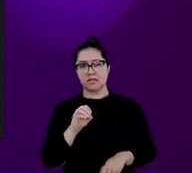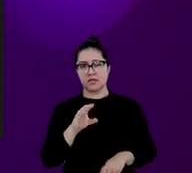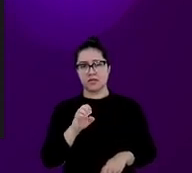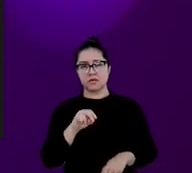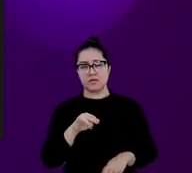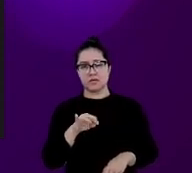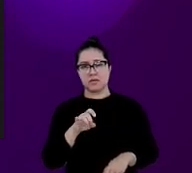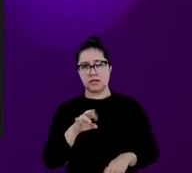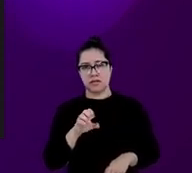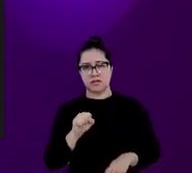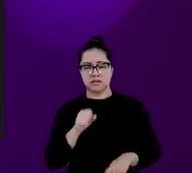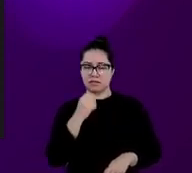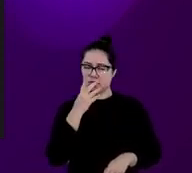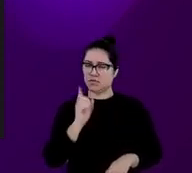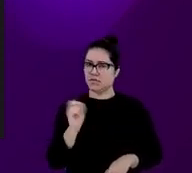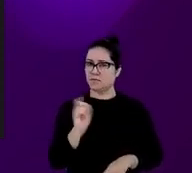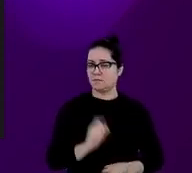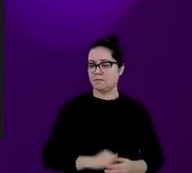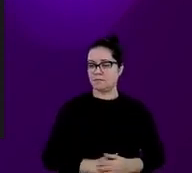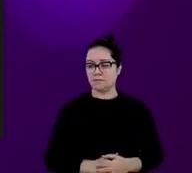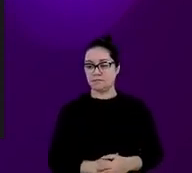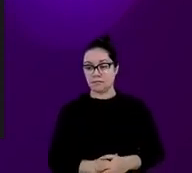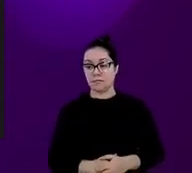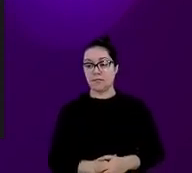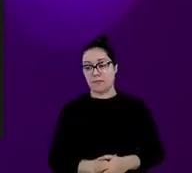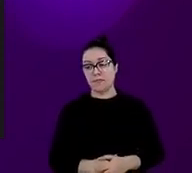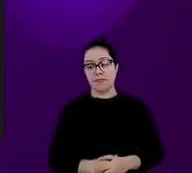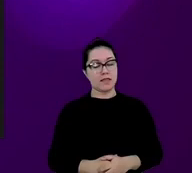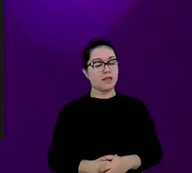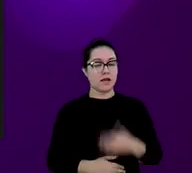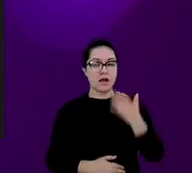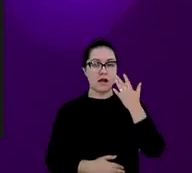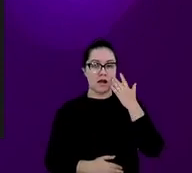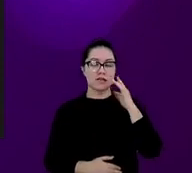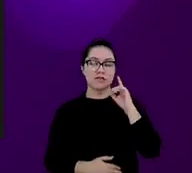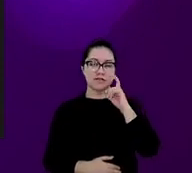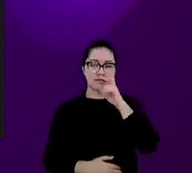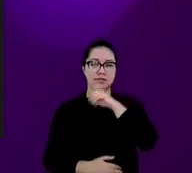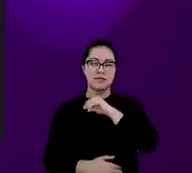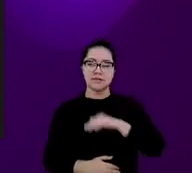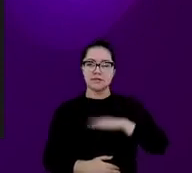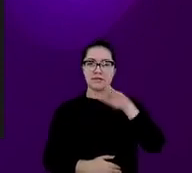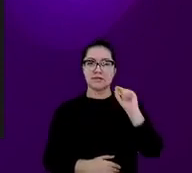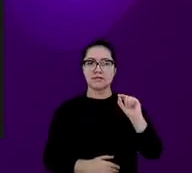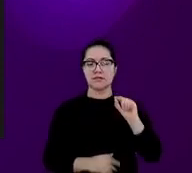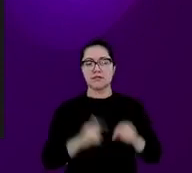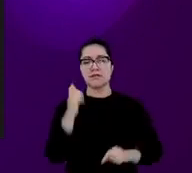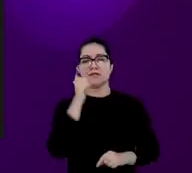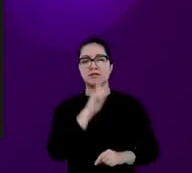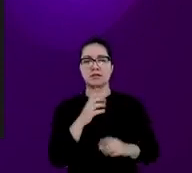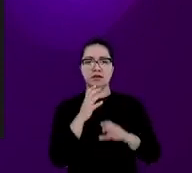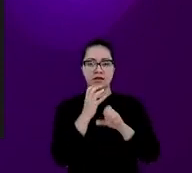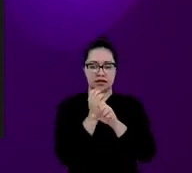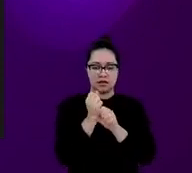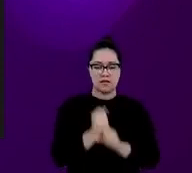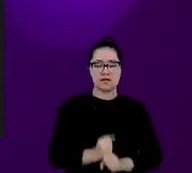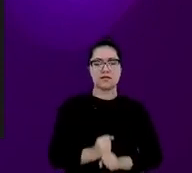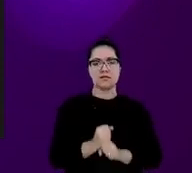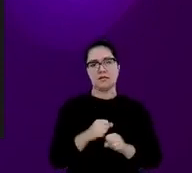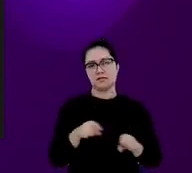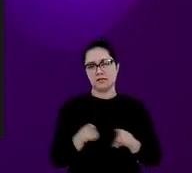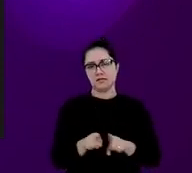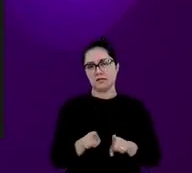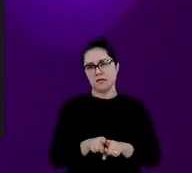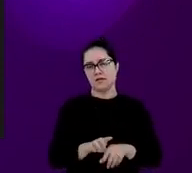it's got much more difficult to calculate the really precise optimal irradiation if you